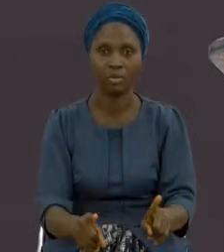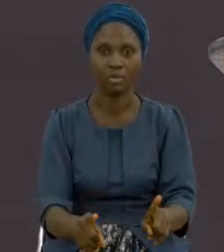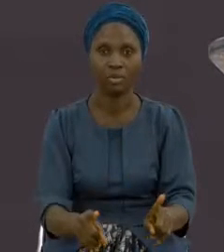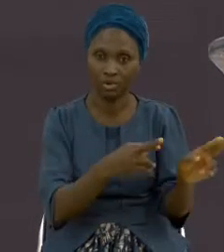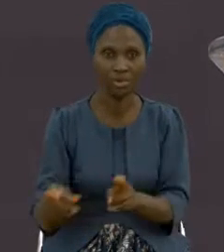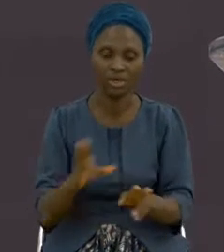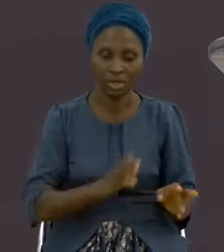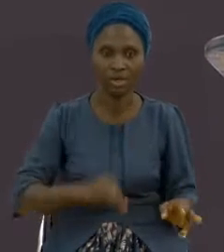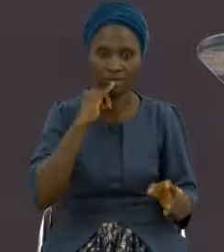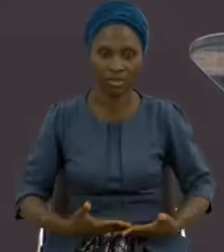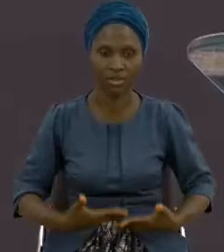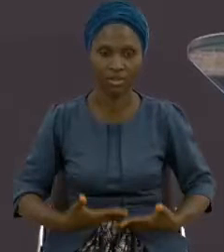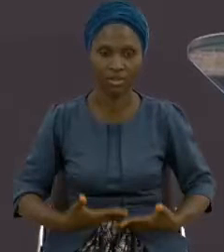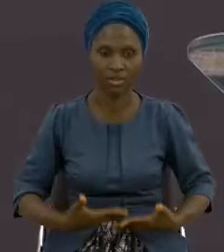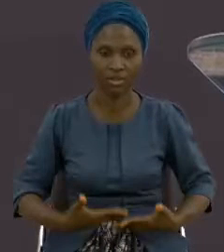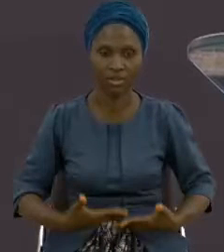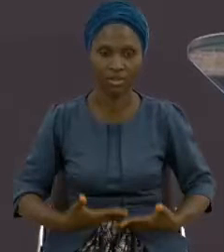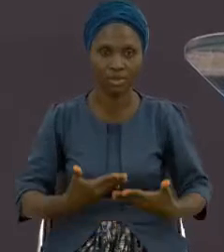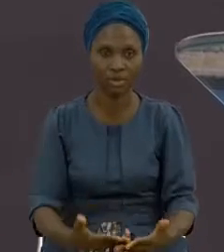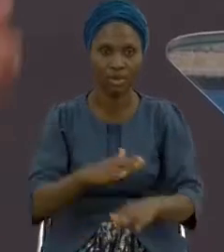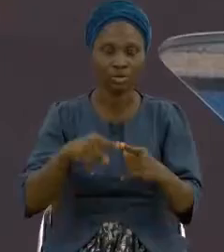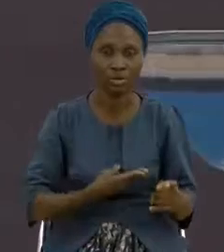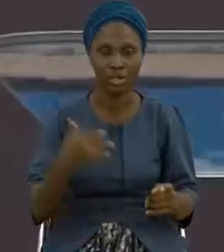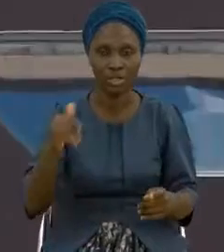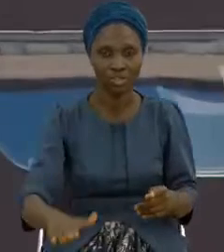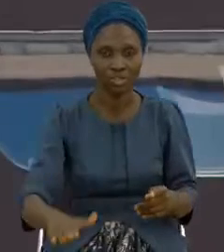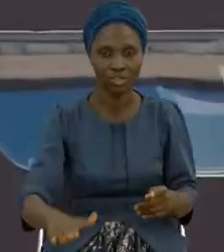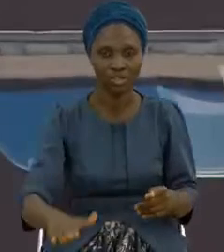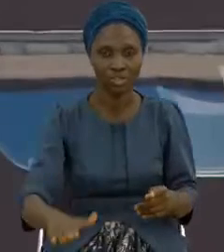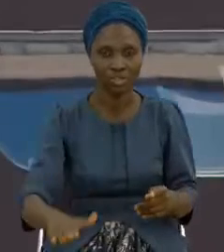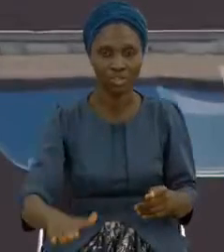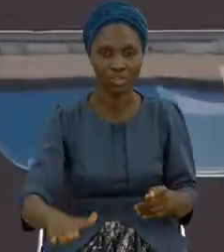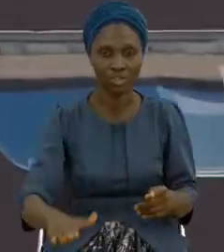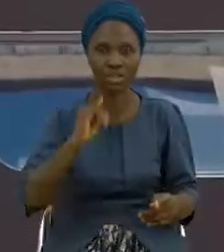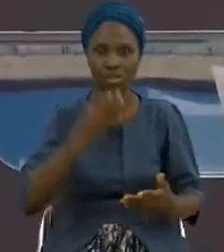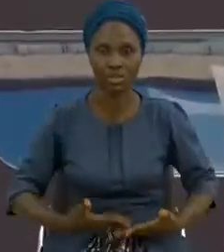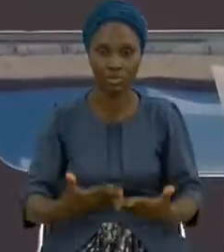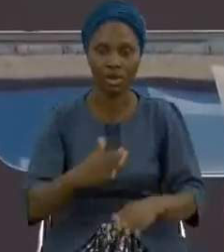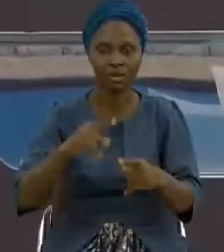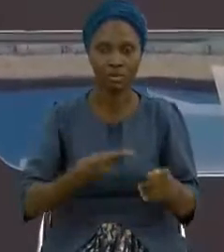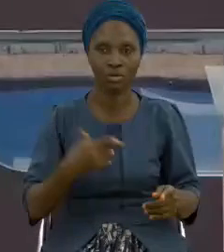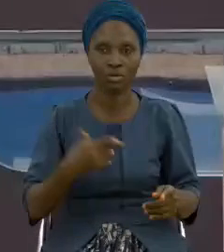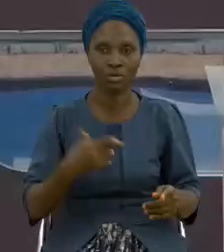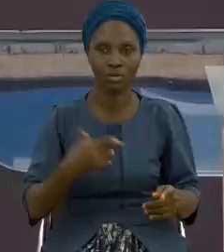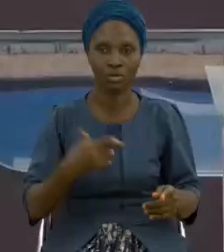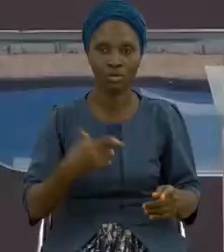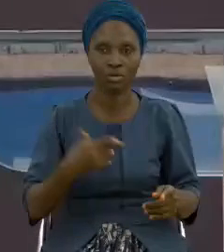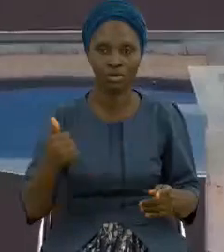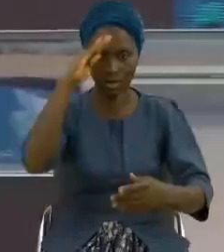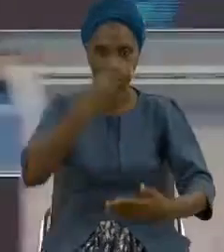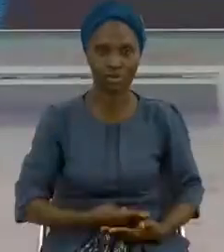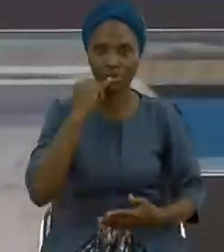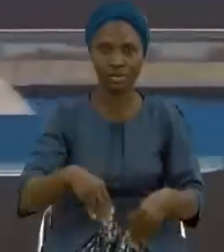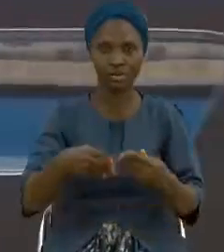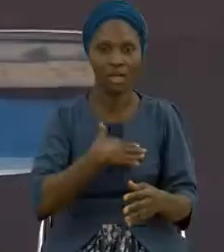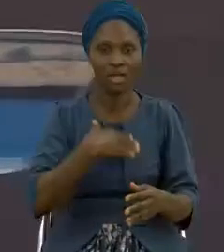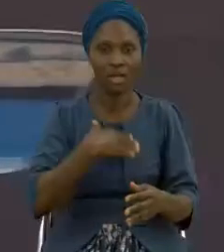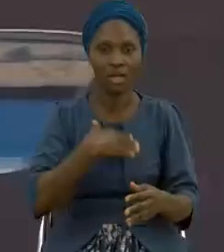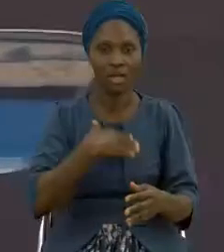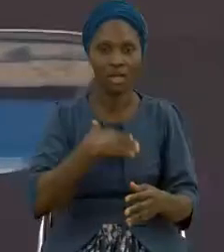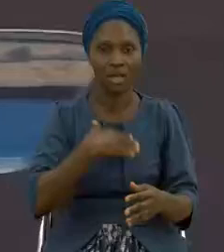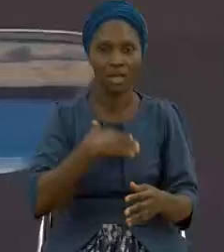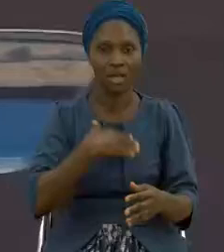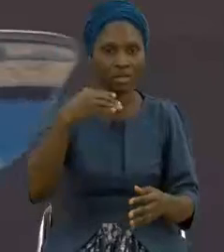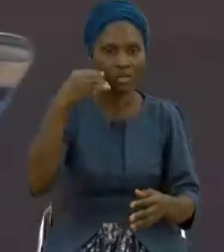born. Unto us a son is given. And you will call his name